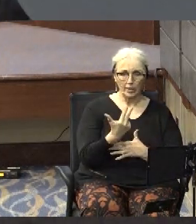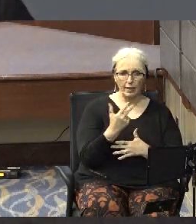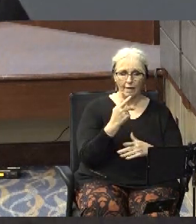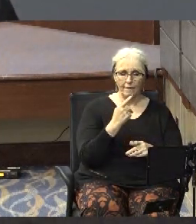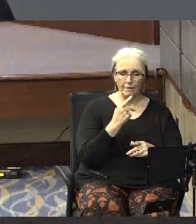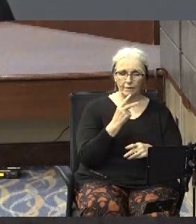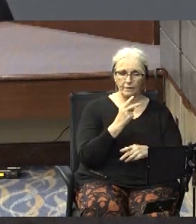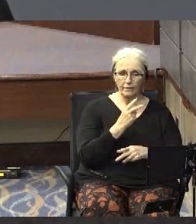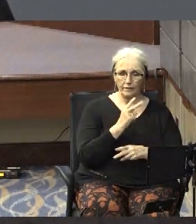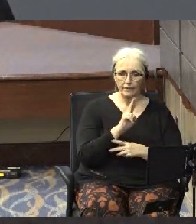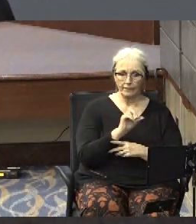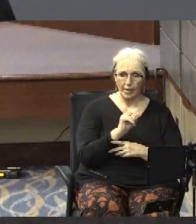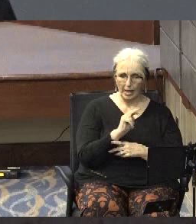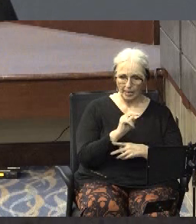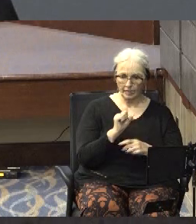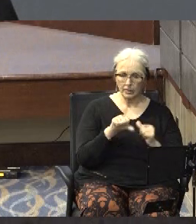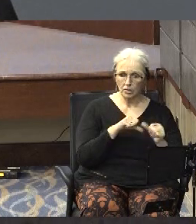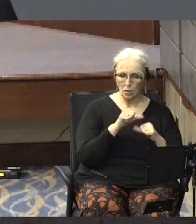vans associated with this item.